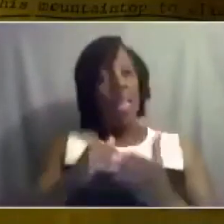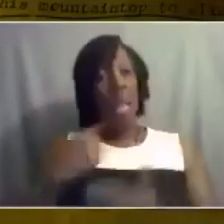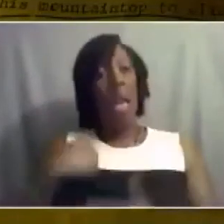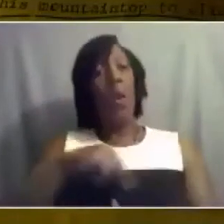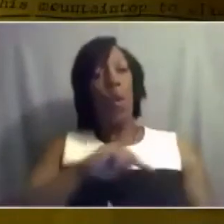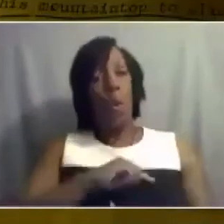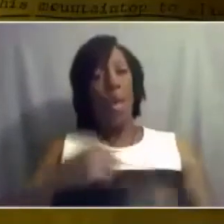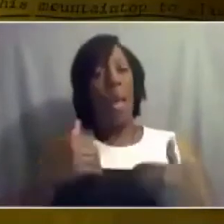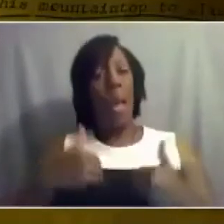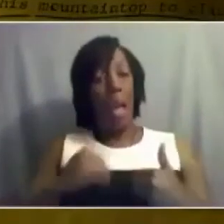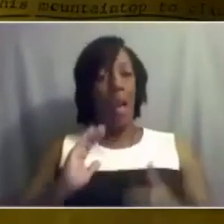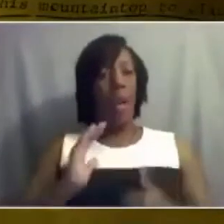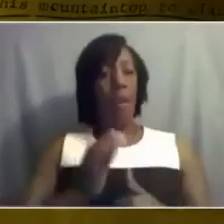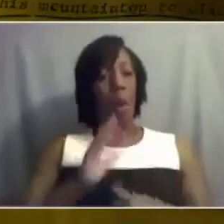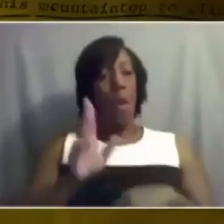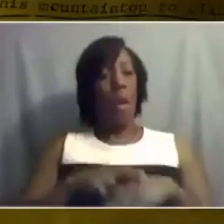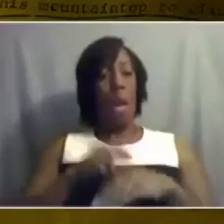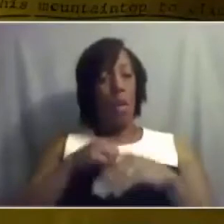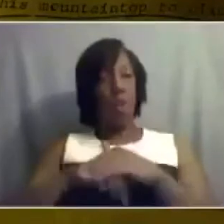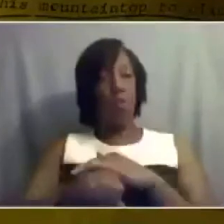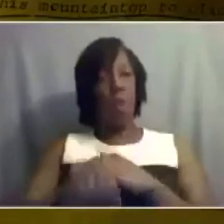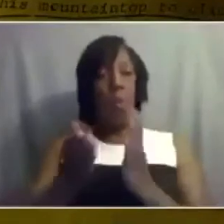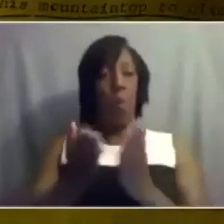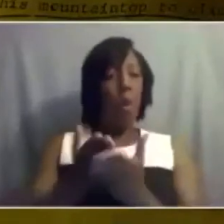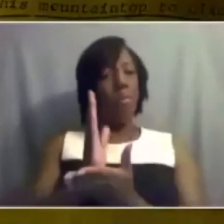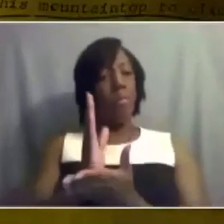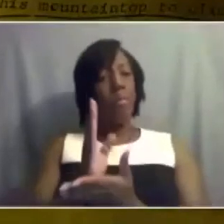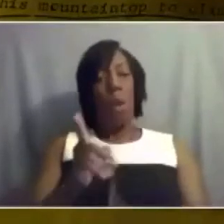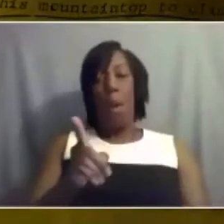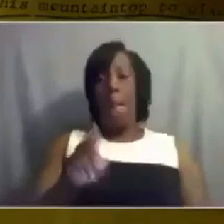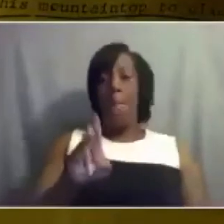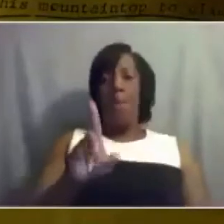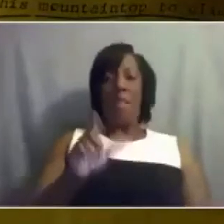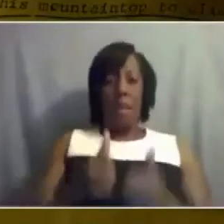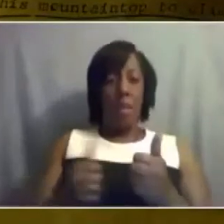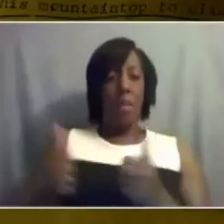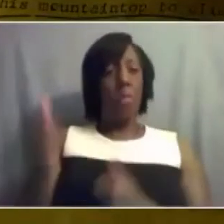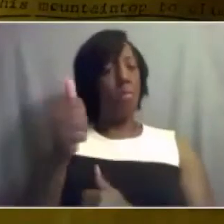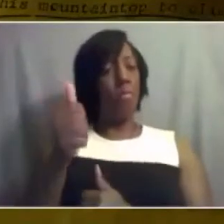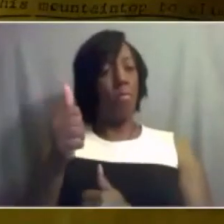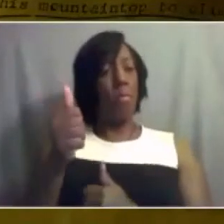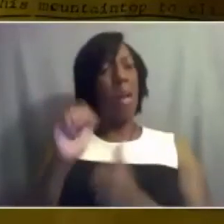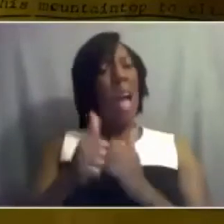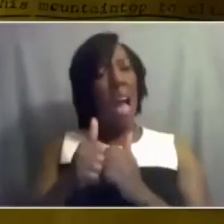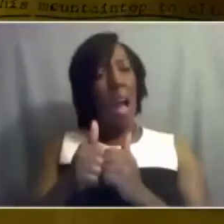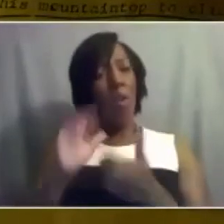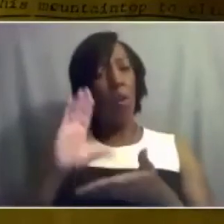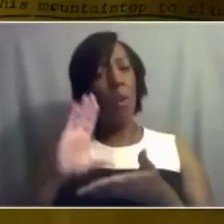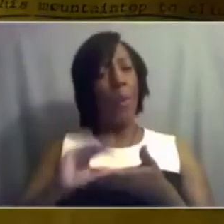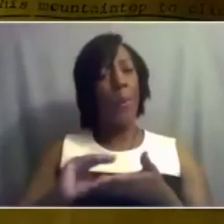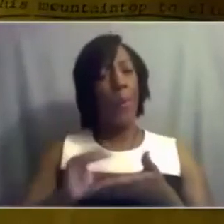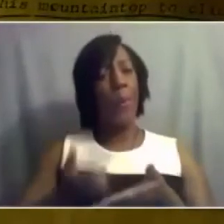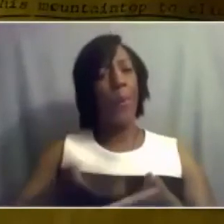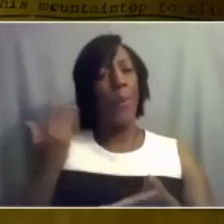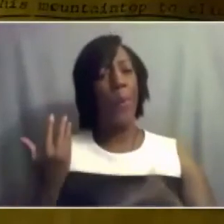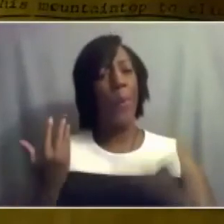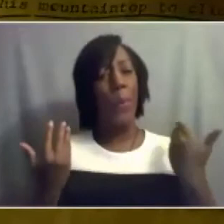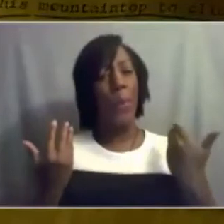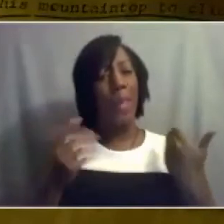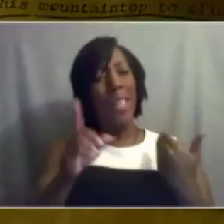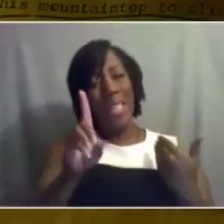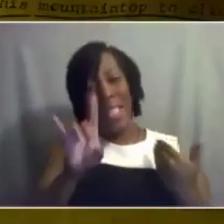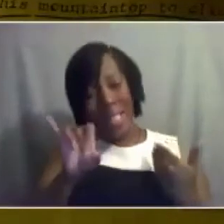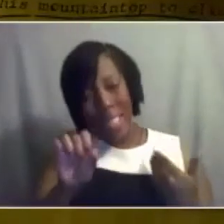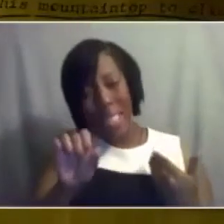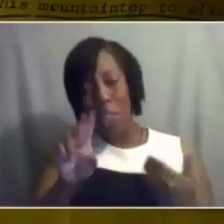to disown? And how do we practice mm-hmm. that on an individual level? Because if we want to get to that global perspective, it's going to